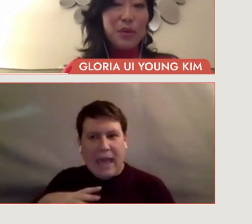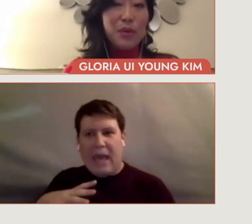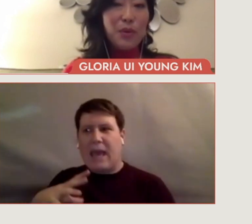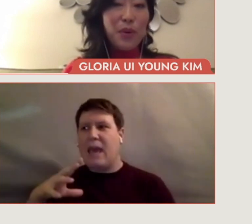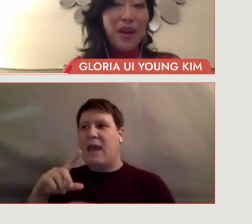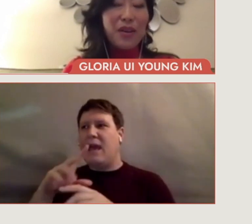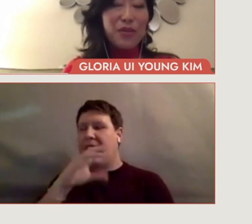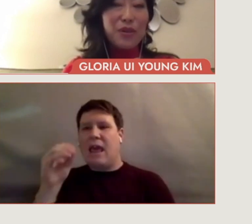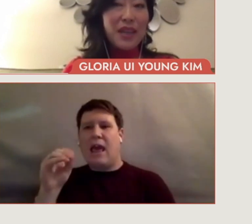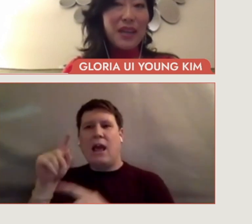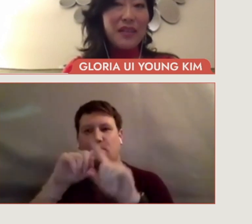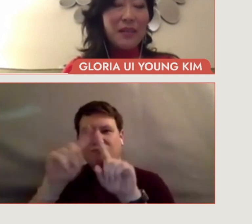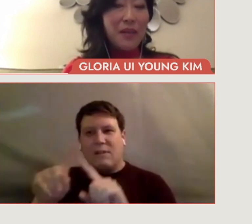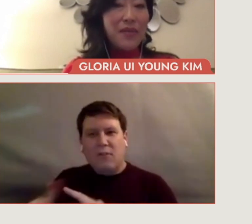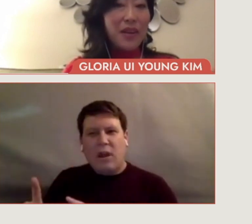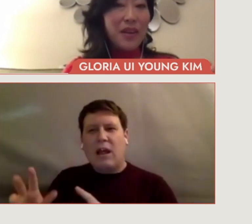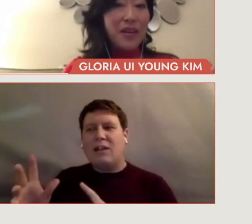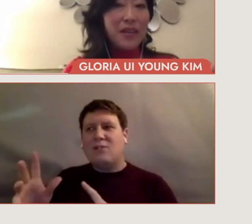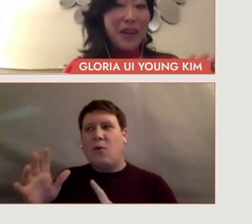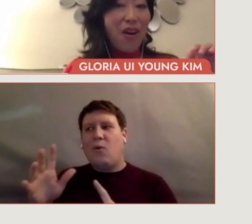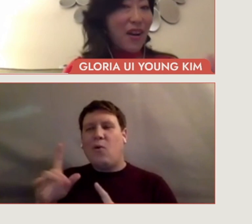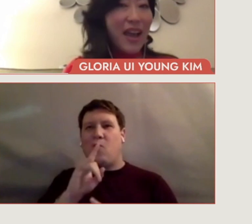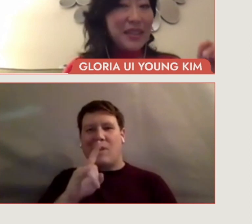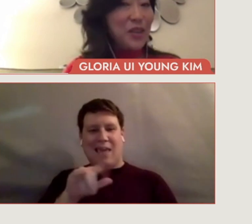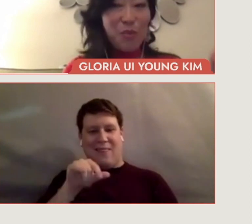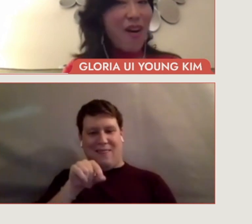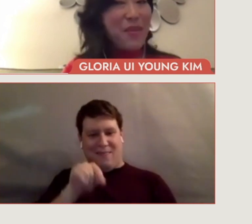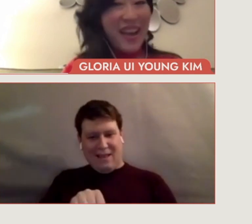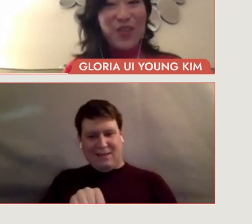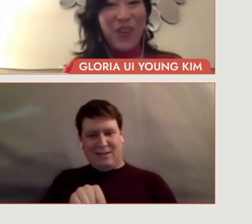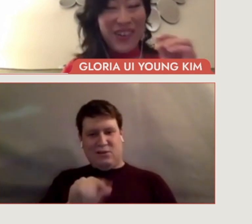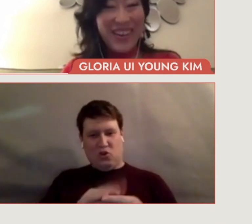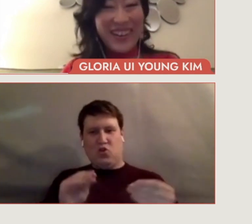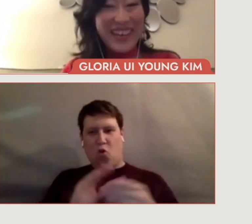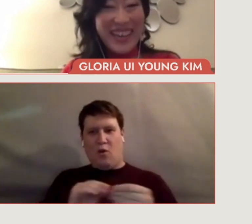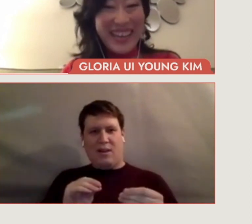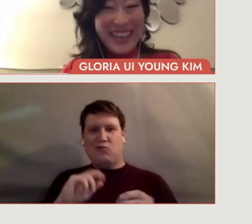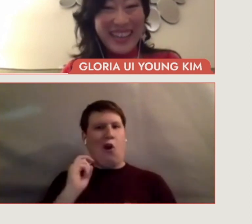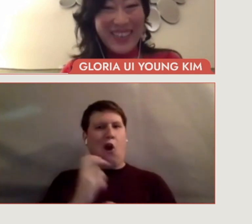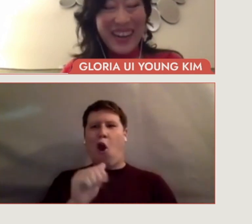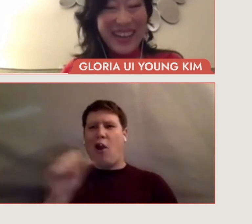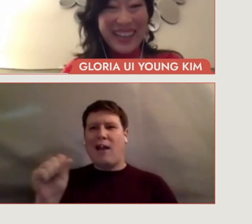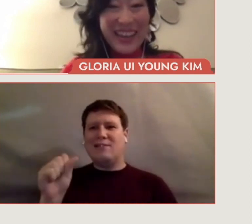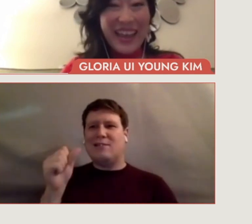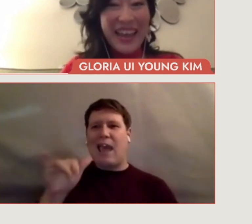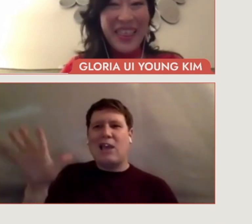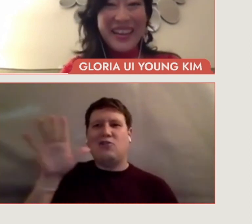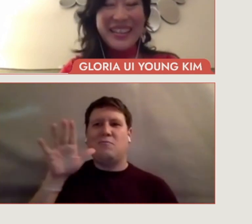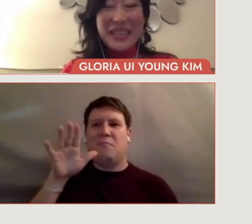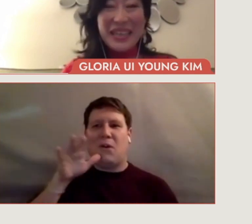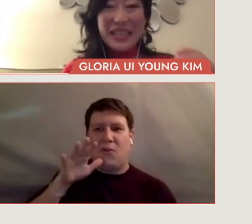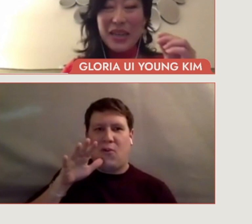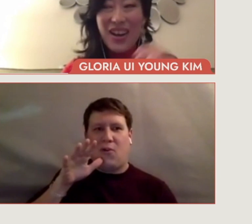to understanding the love that like a hard-ass Asian mom has for their kid, right? Like, mm-hmm.